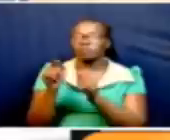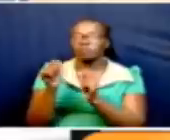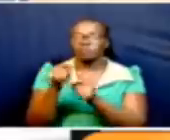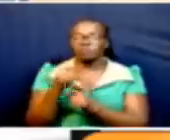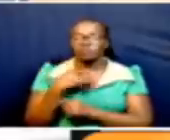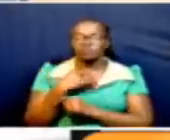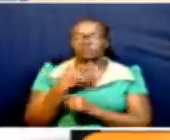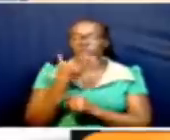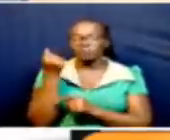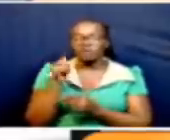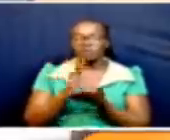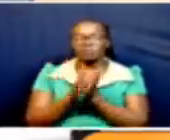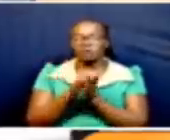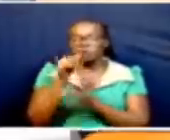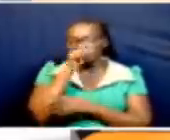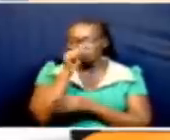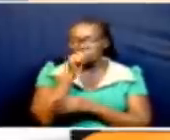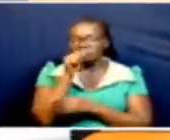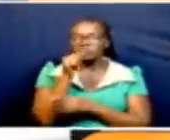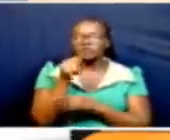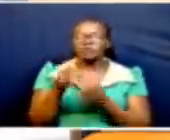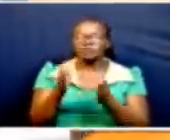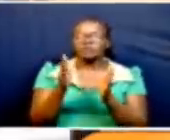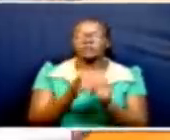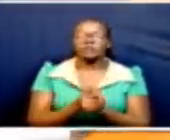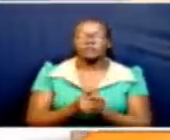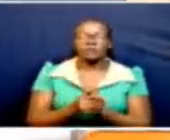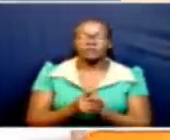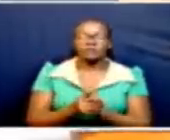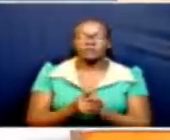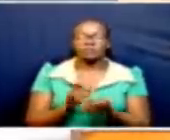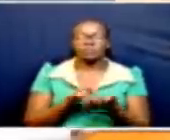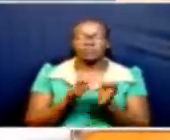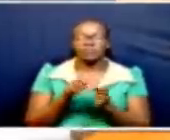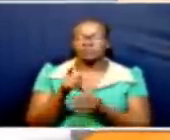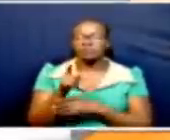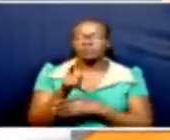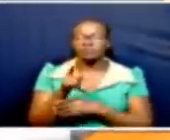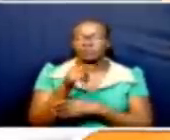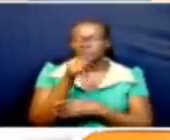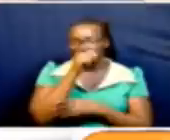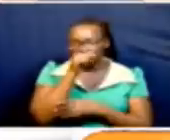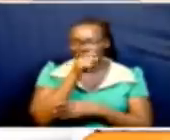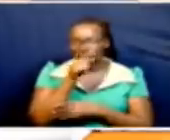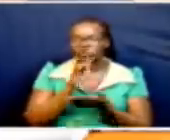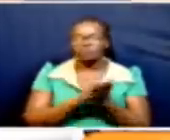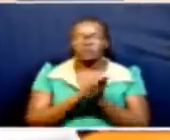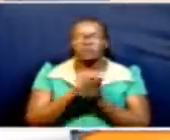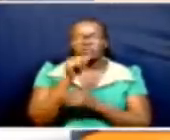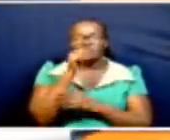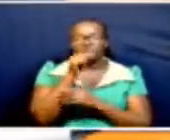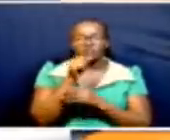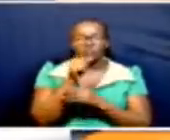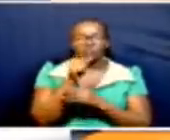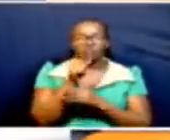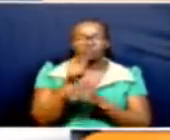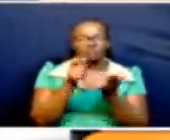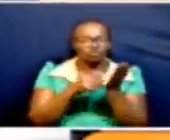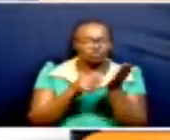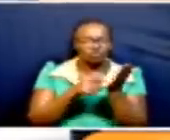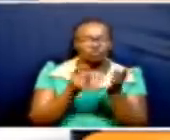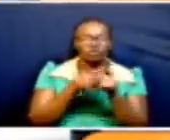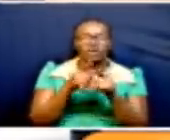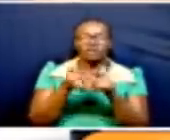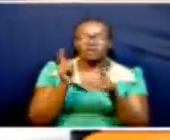chokora. It's inakani sisi. Ukiwa mzungu nani chokora? It looks bad, my friend. Yes. It really looks bad. Yeah.